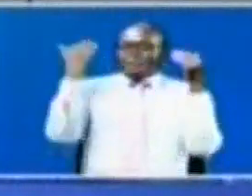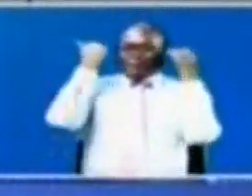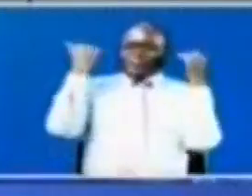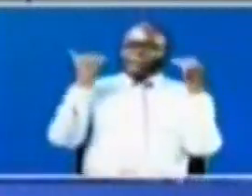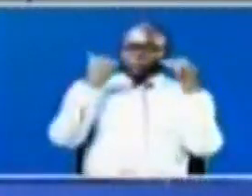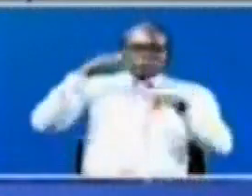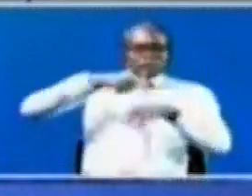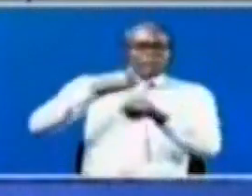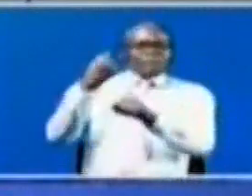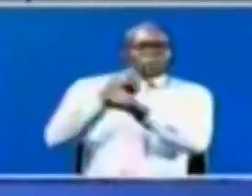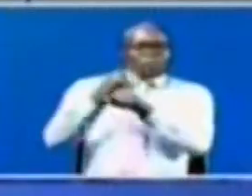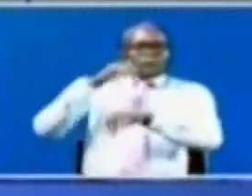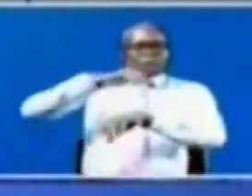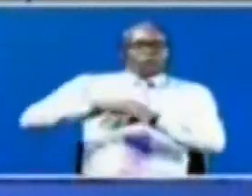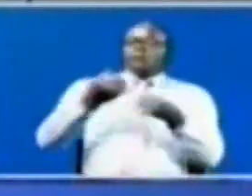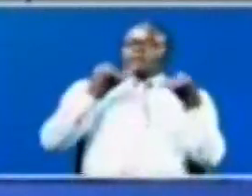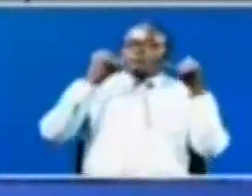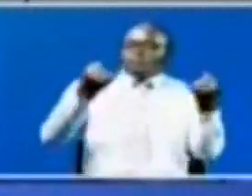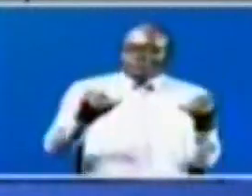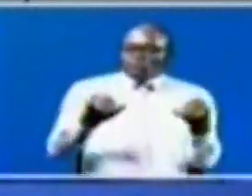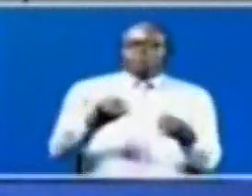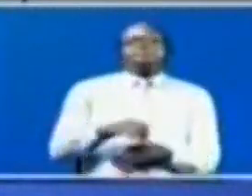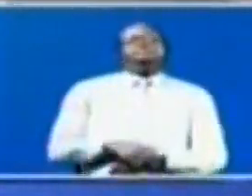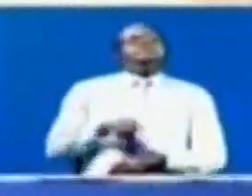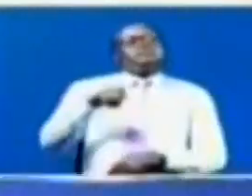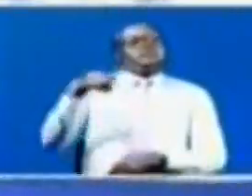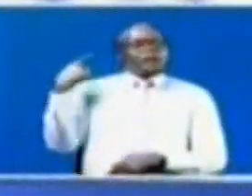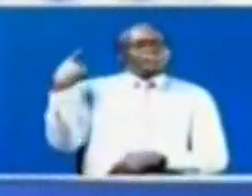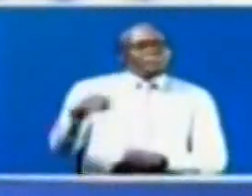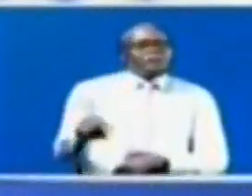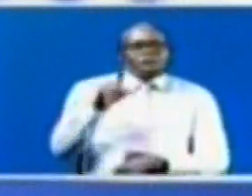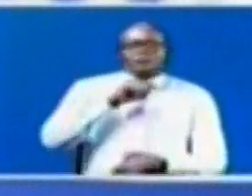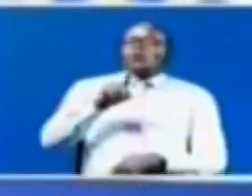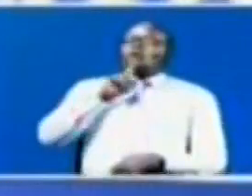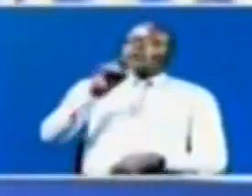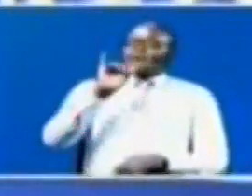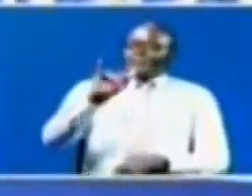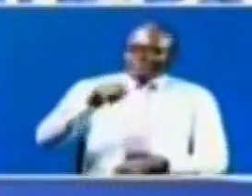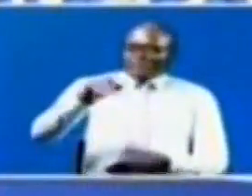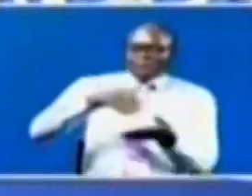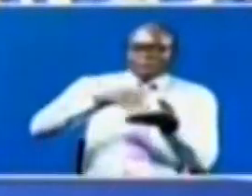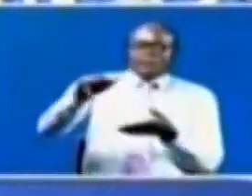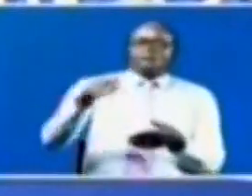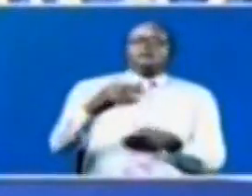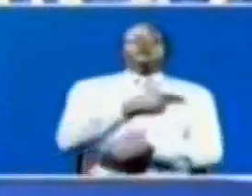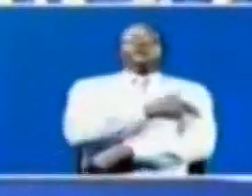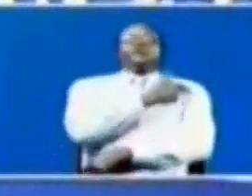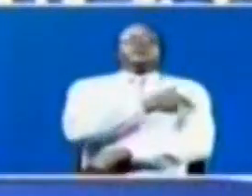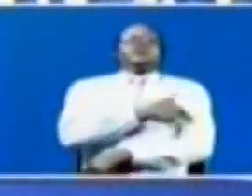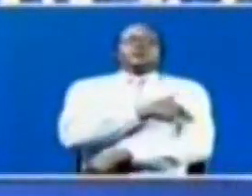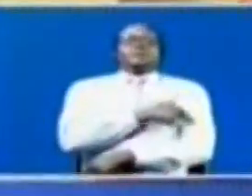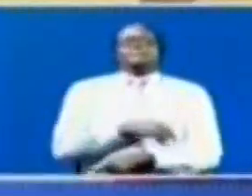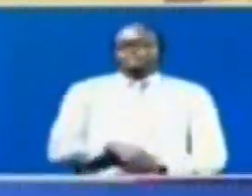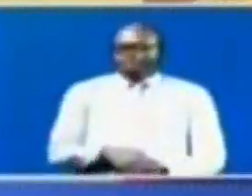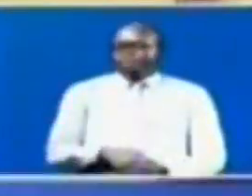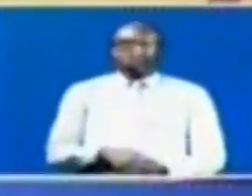he received the information that Martin Kome had been injured and directed that he be taken to hospital. Mutua told the